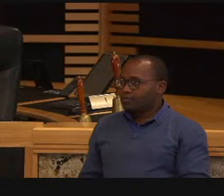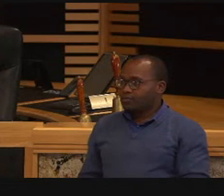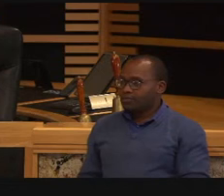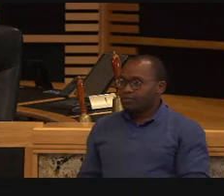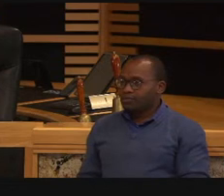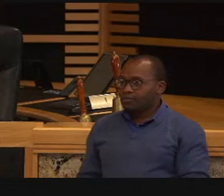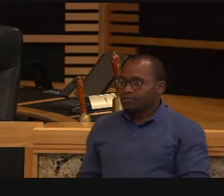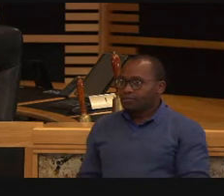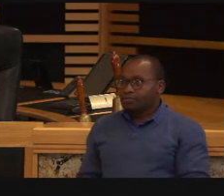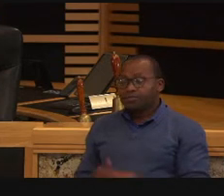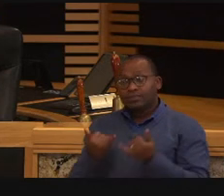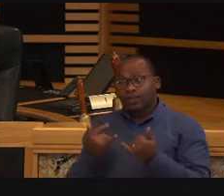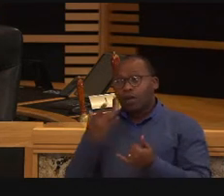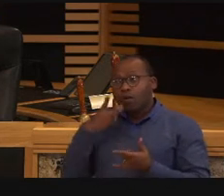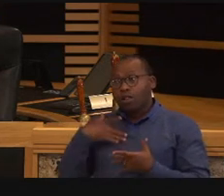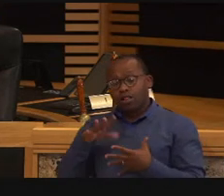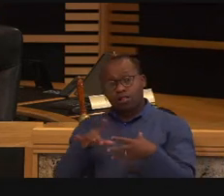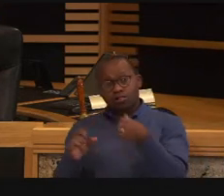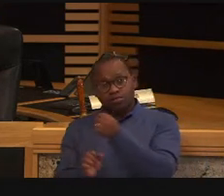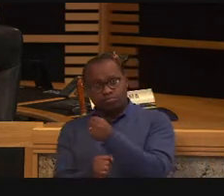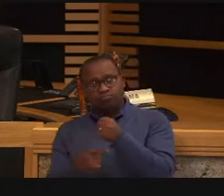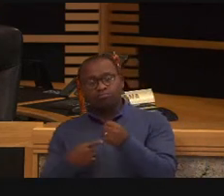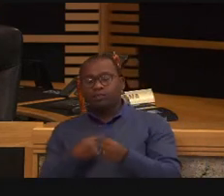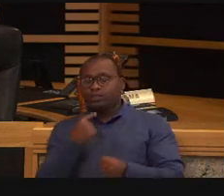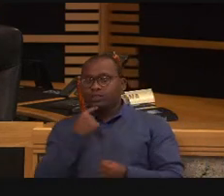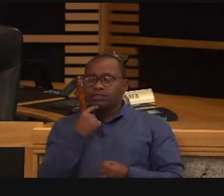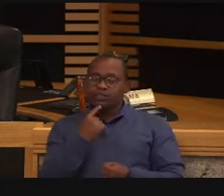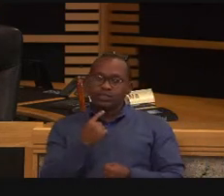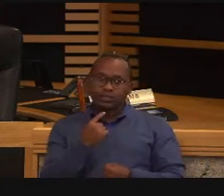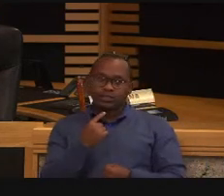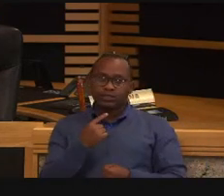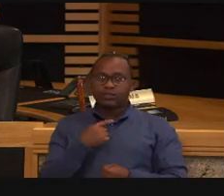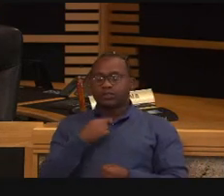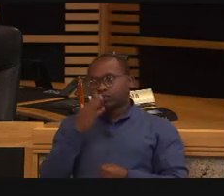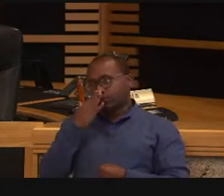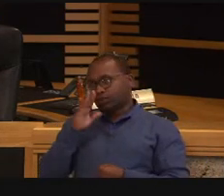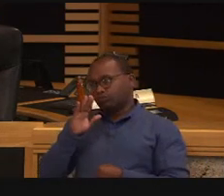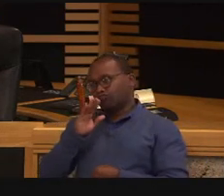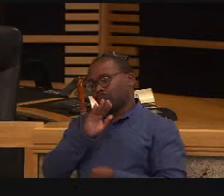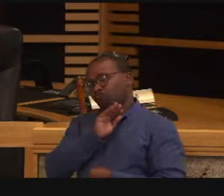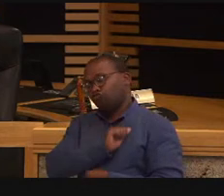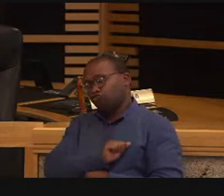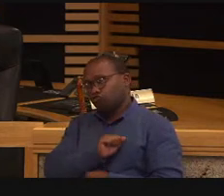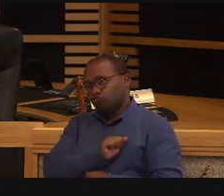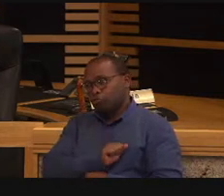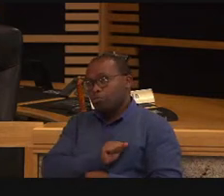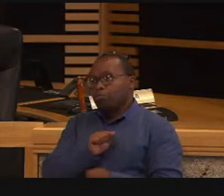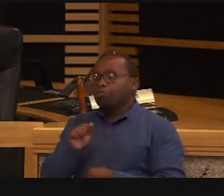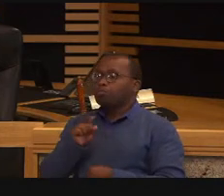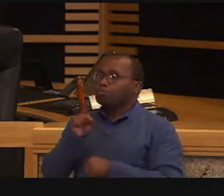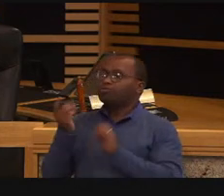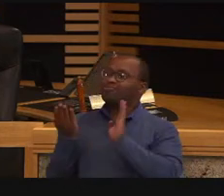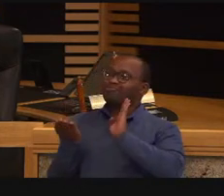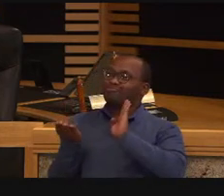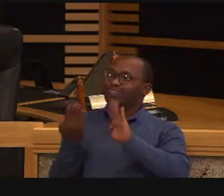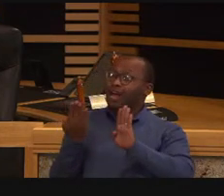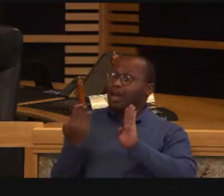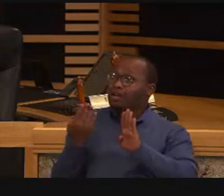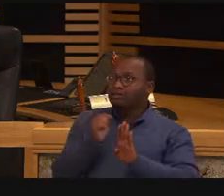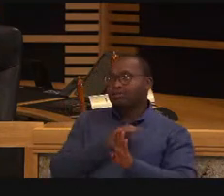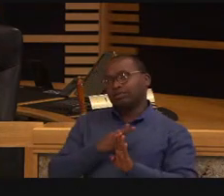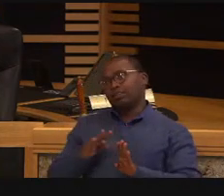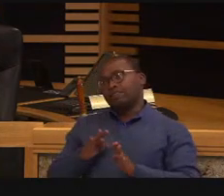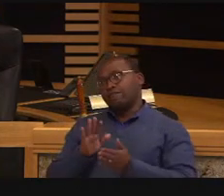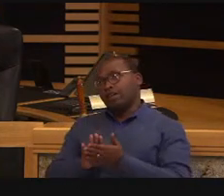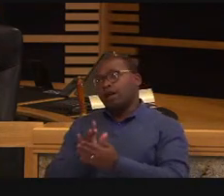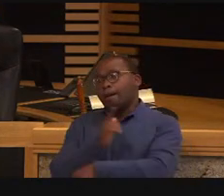I would like to express my sincere gratitude to our traffic officers and labor for